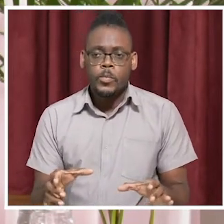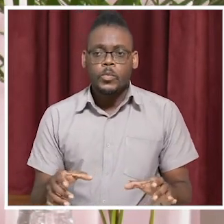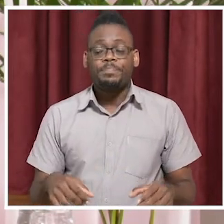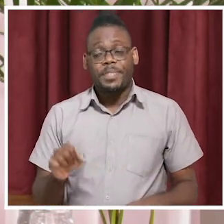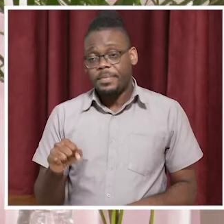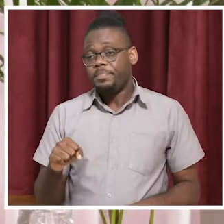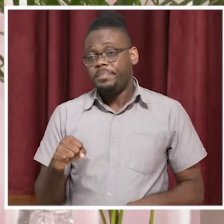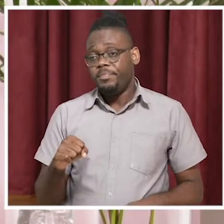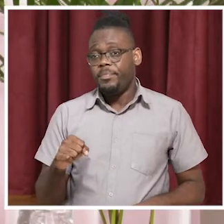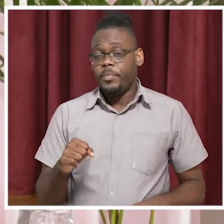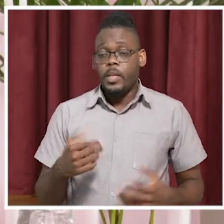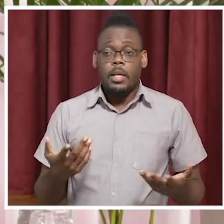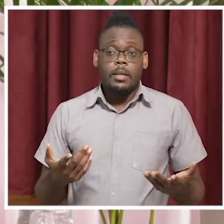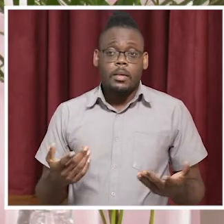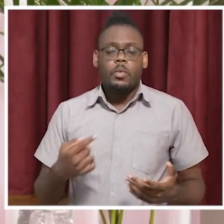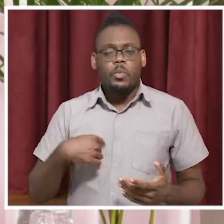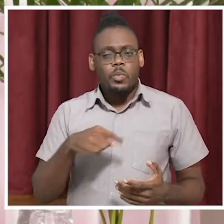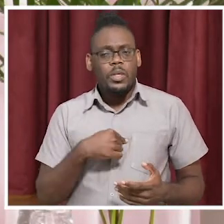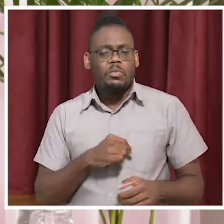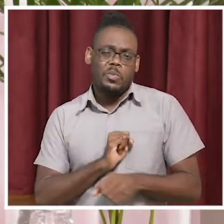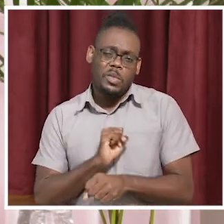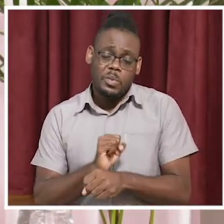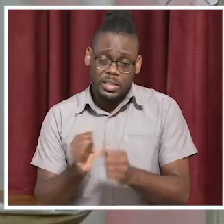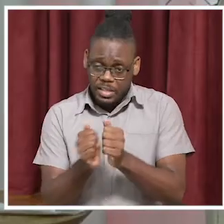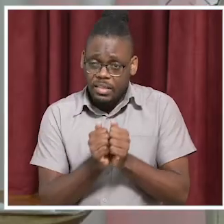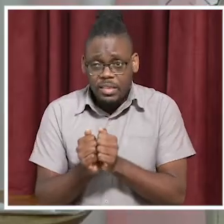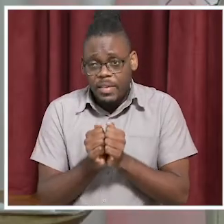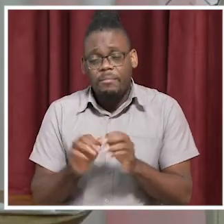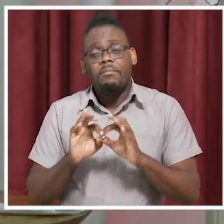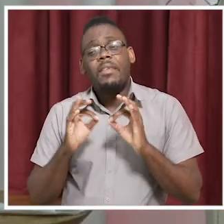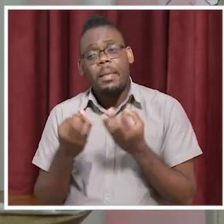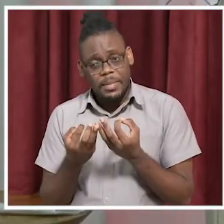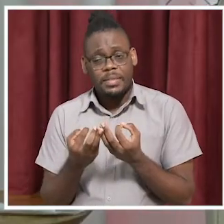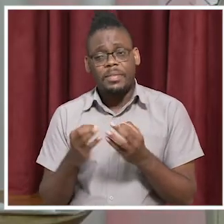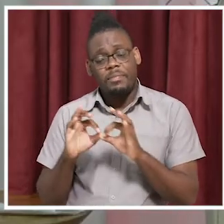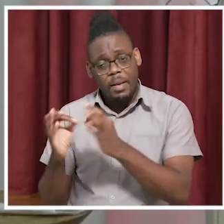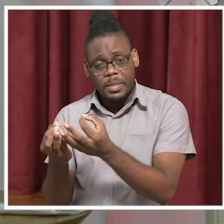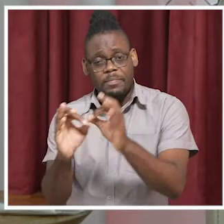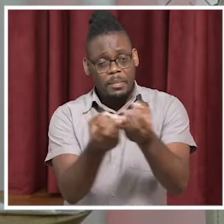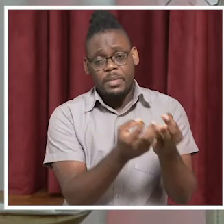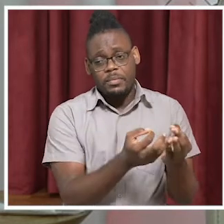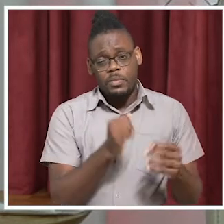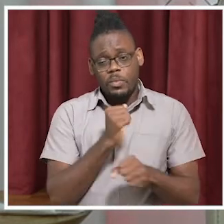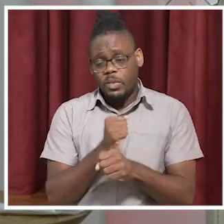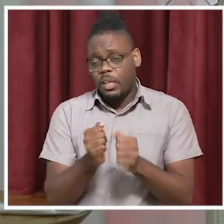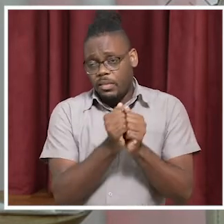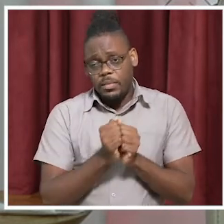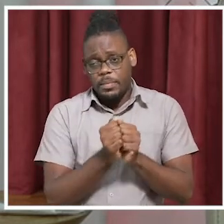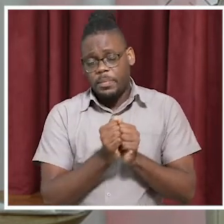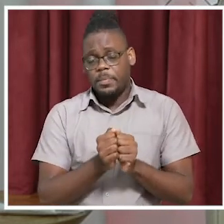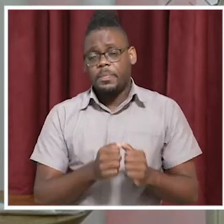they work with the families. Right. To get. So they work through the family itself to continue an investigation and perhaps escalate accordingly. Of